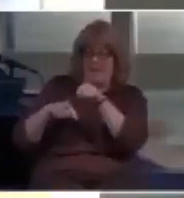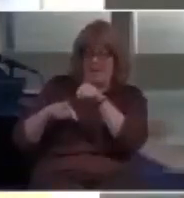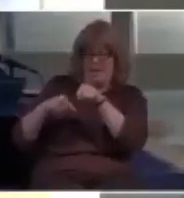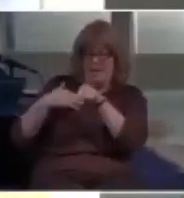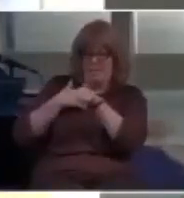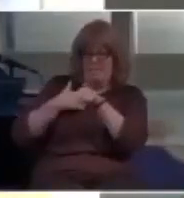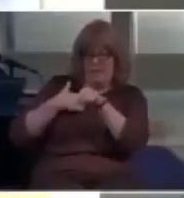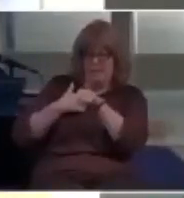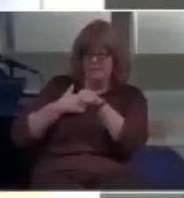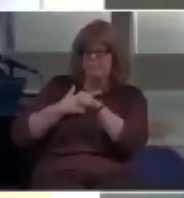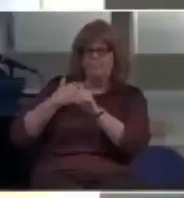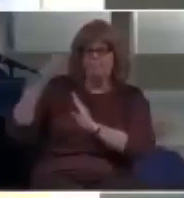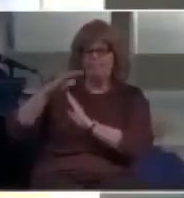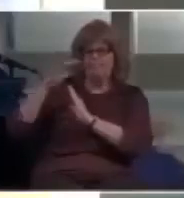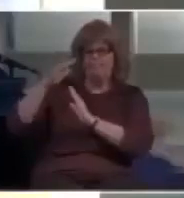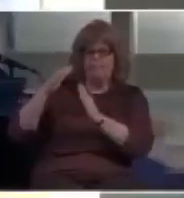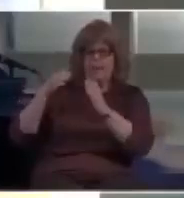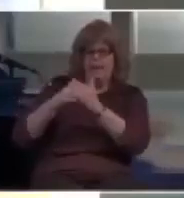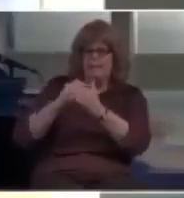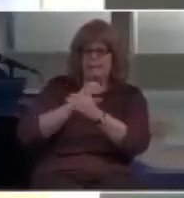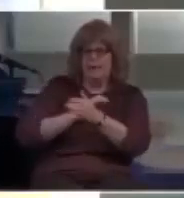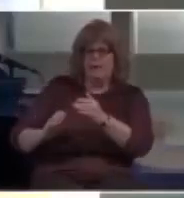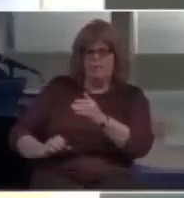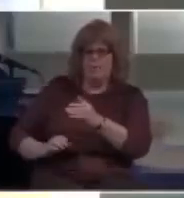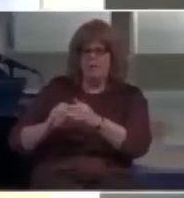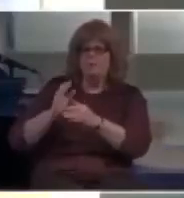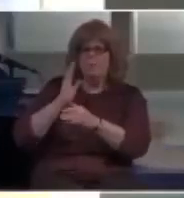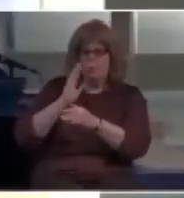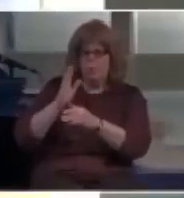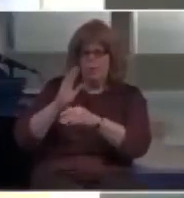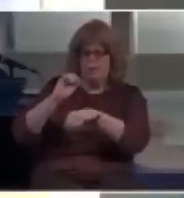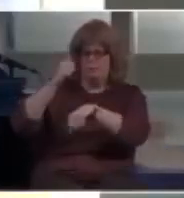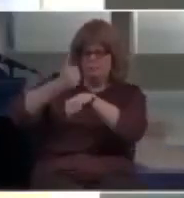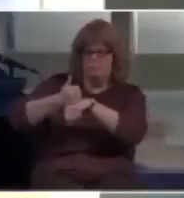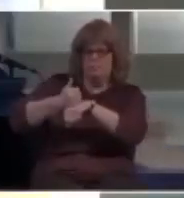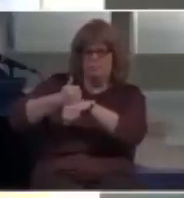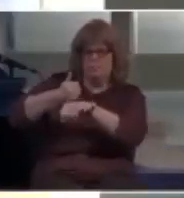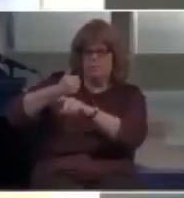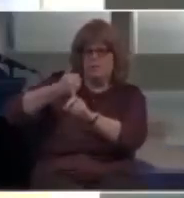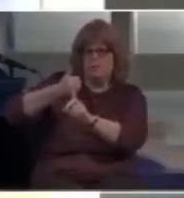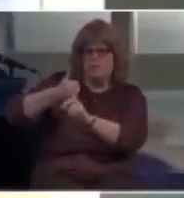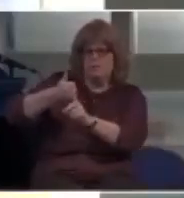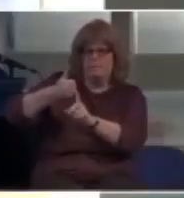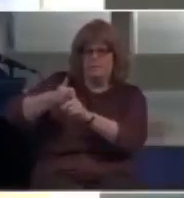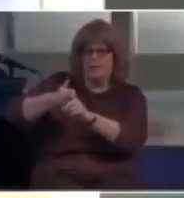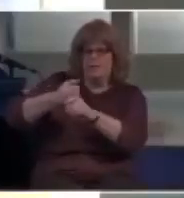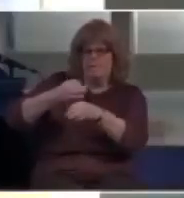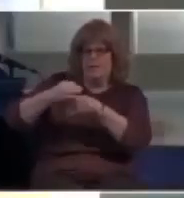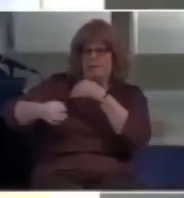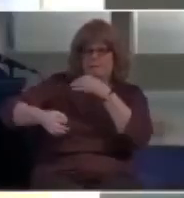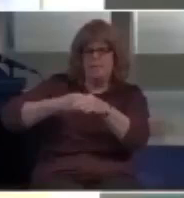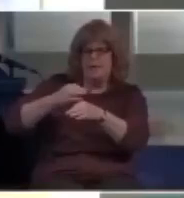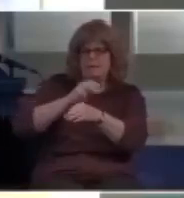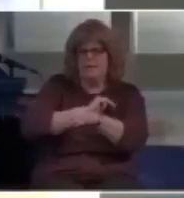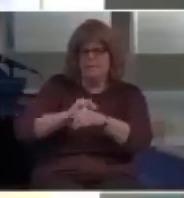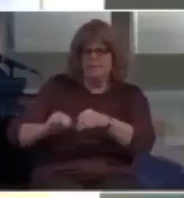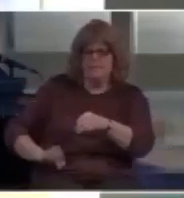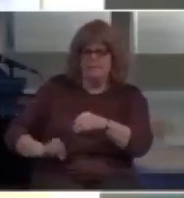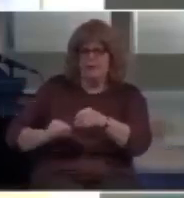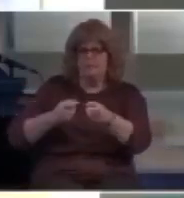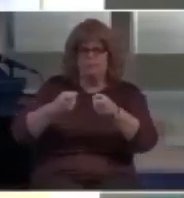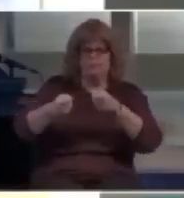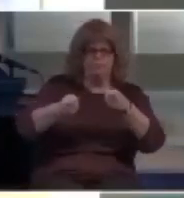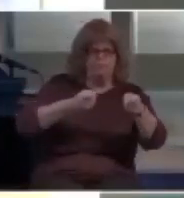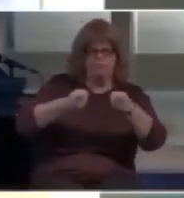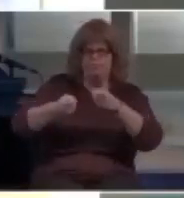the ultimate Antichrist, the one who sets himself up in place of Messiah to rule and